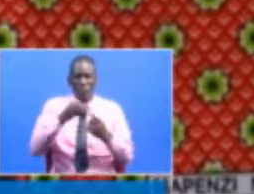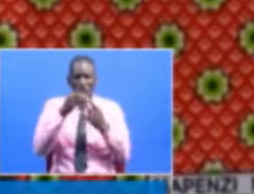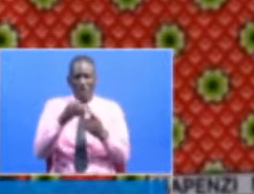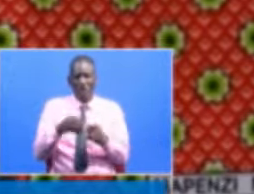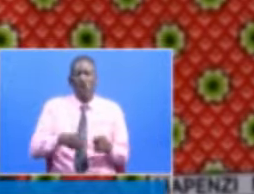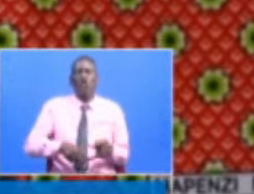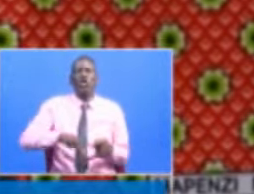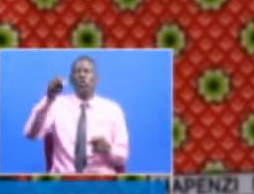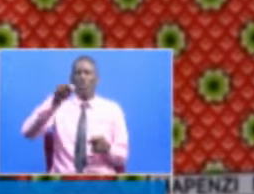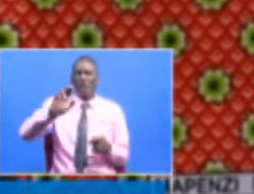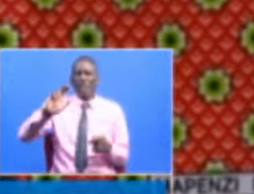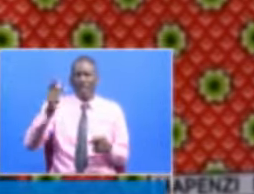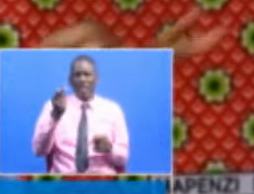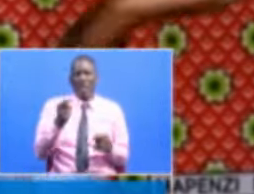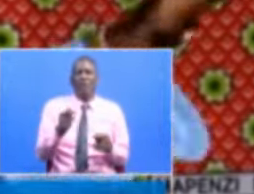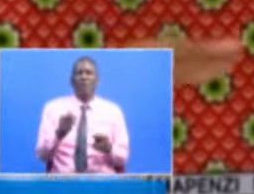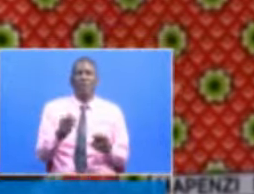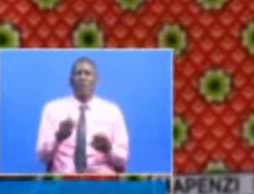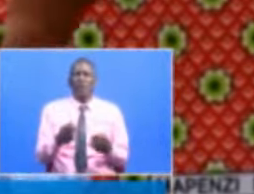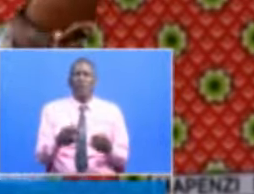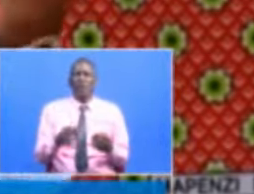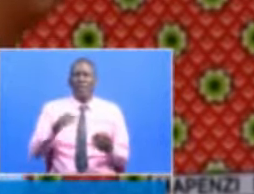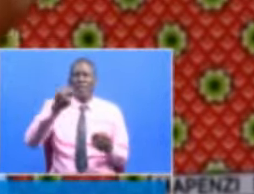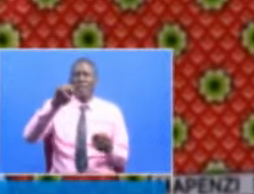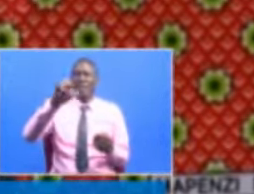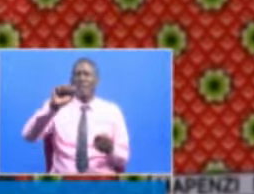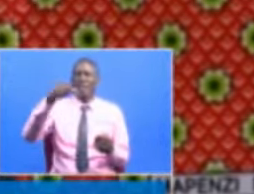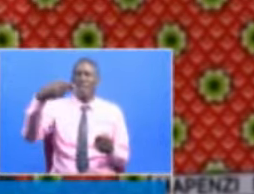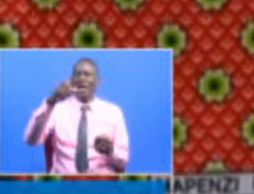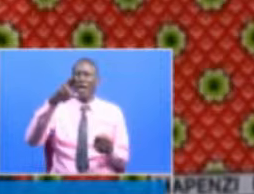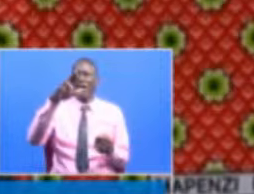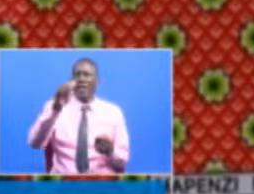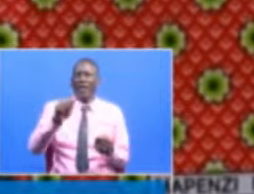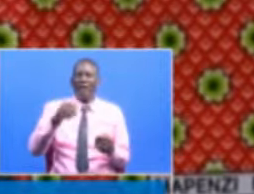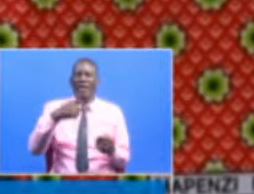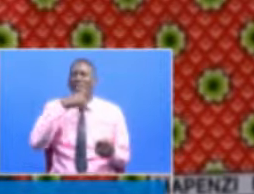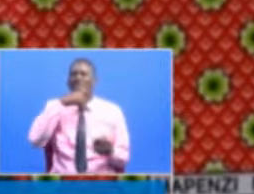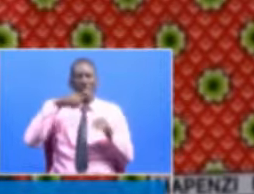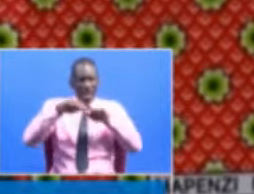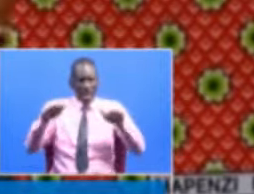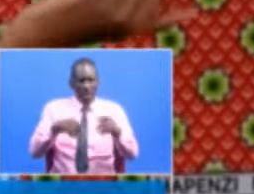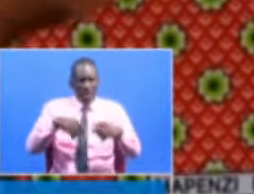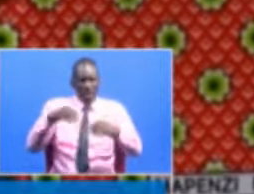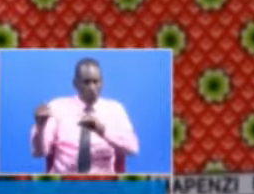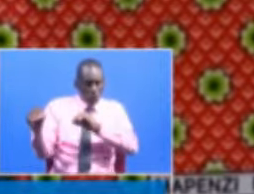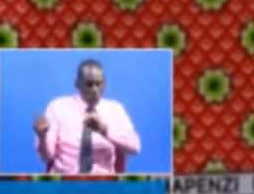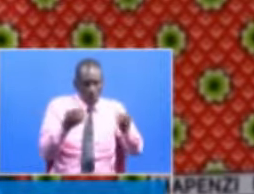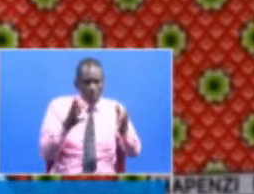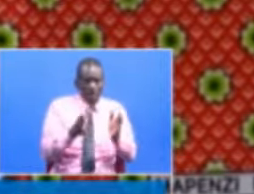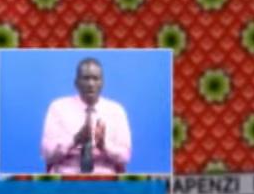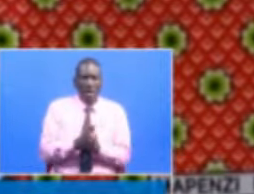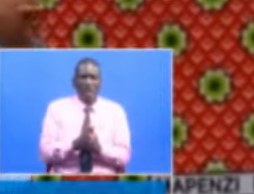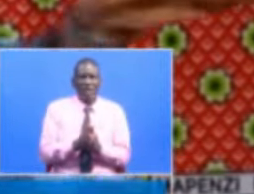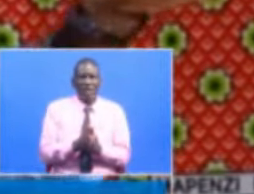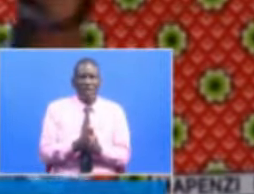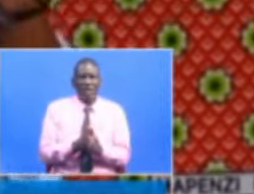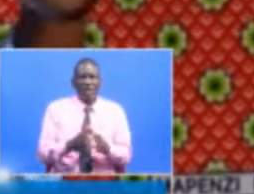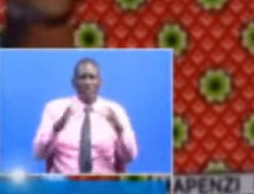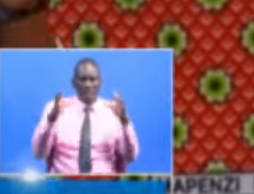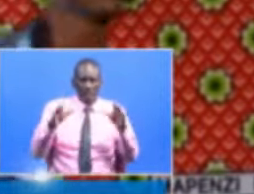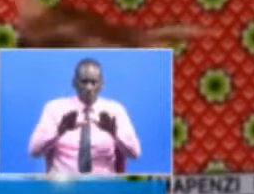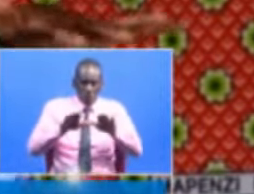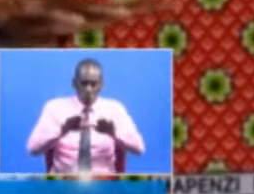part of the country. The Sahara Desert itself is already moving downwards, and the Great Green Wall of Africa is